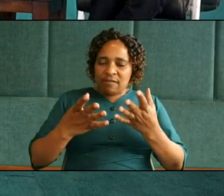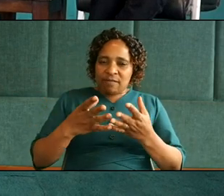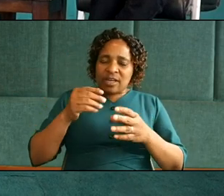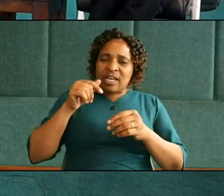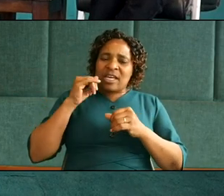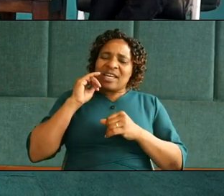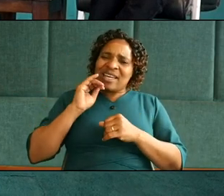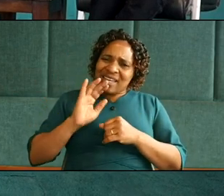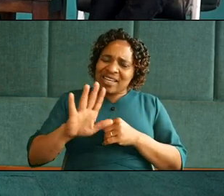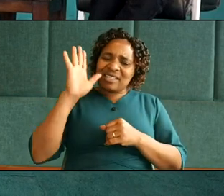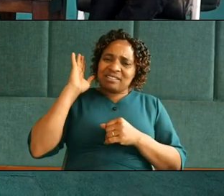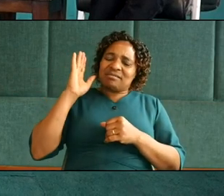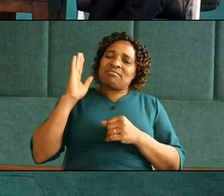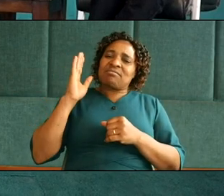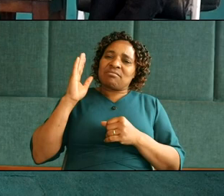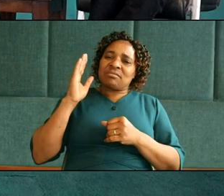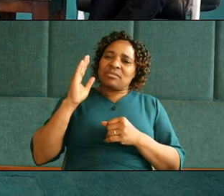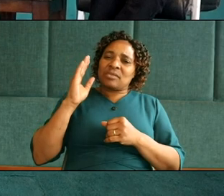shot. So